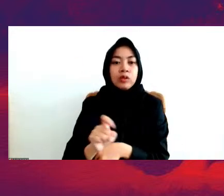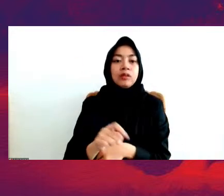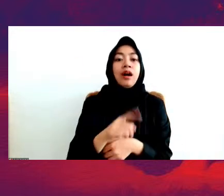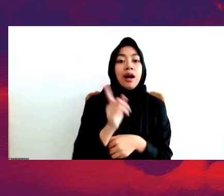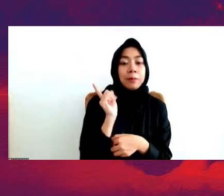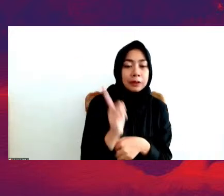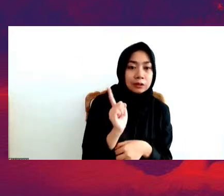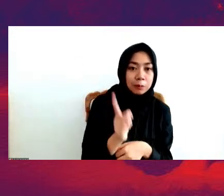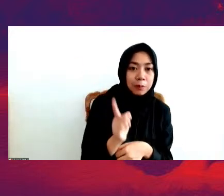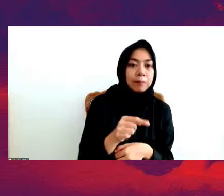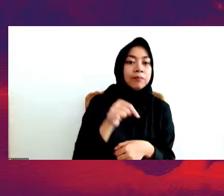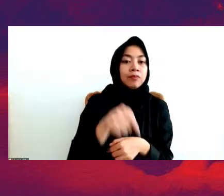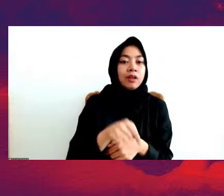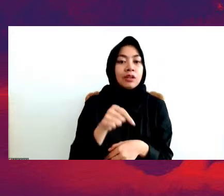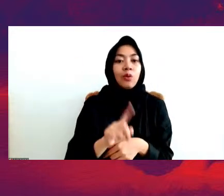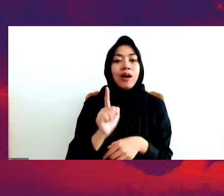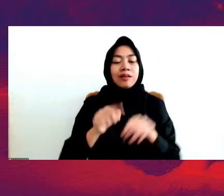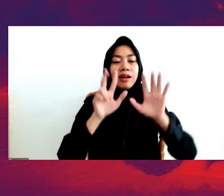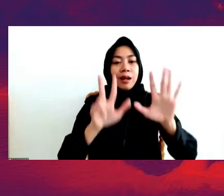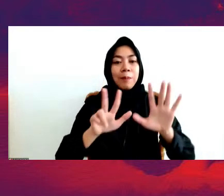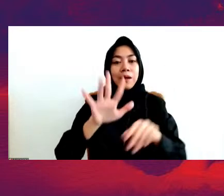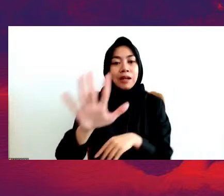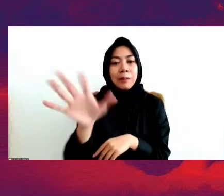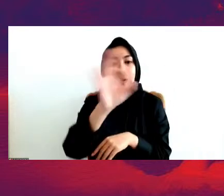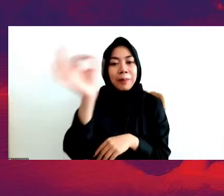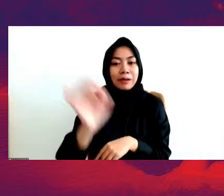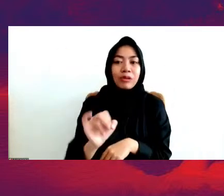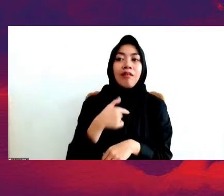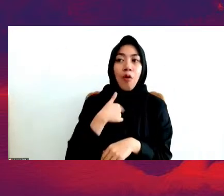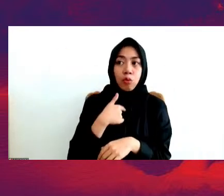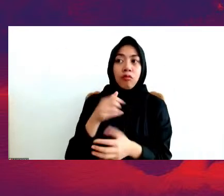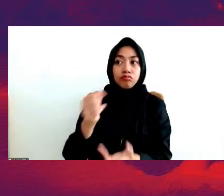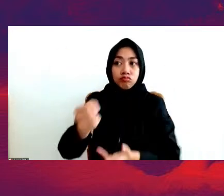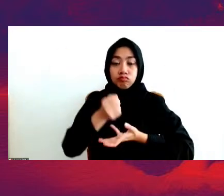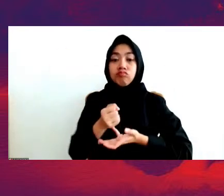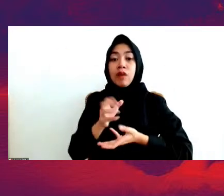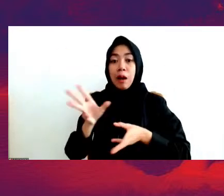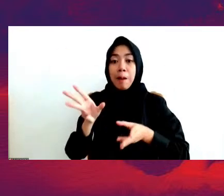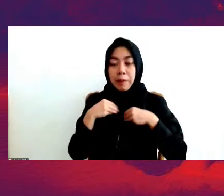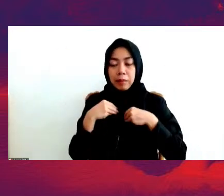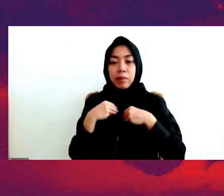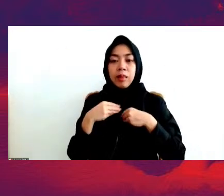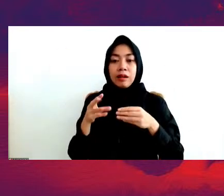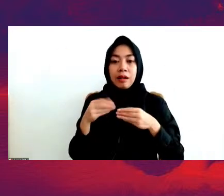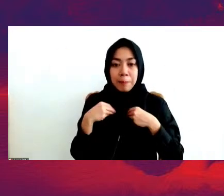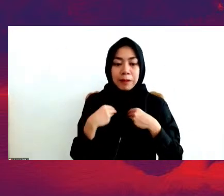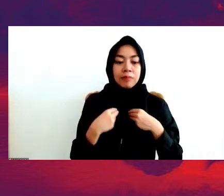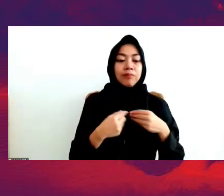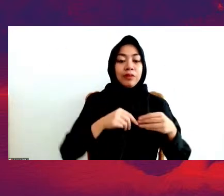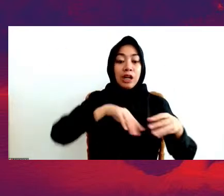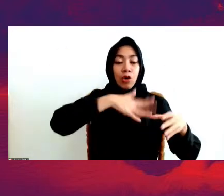social assistance. We also learned that there are households who receive more than once, means that they actually